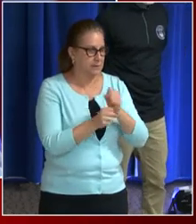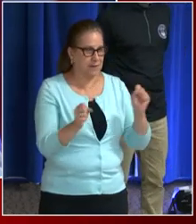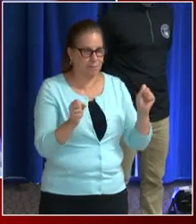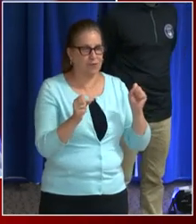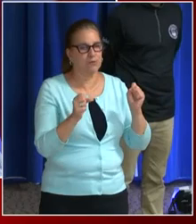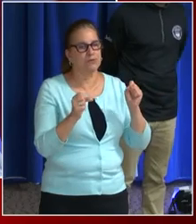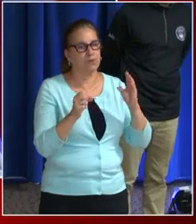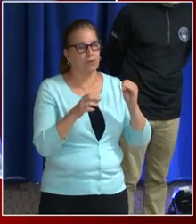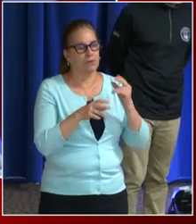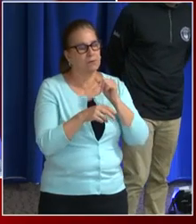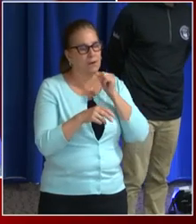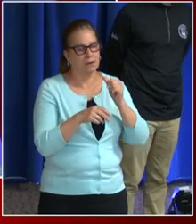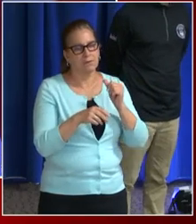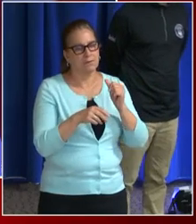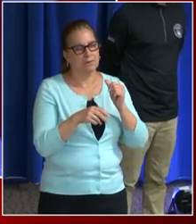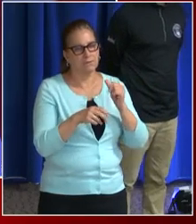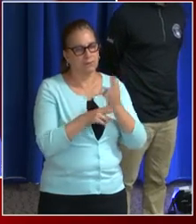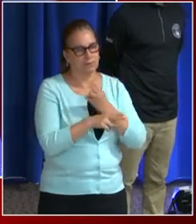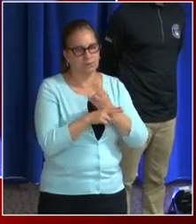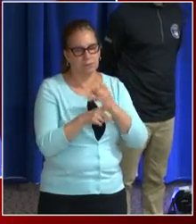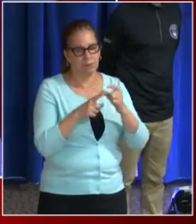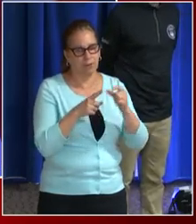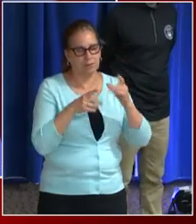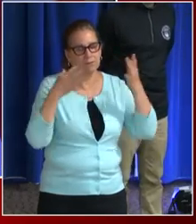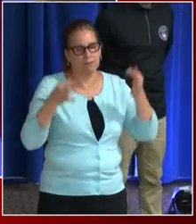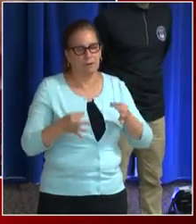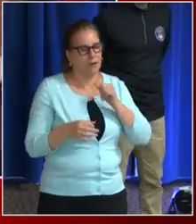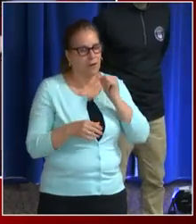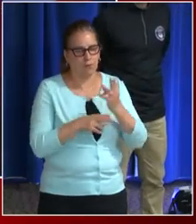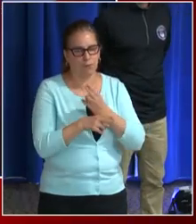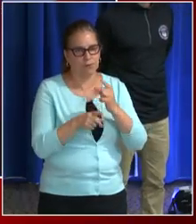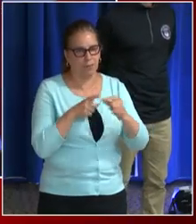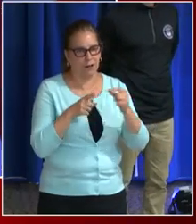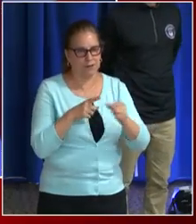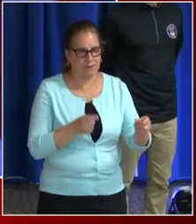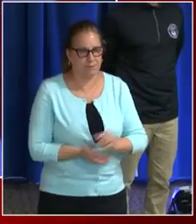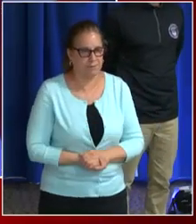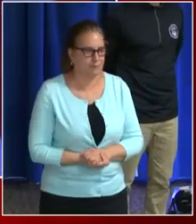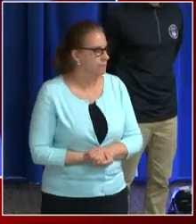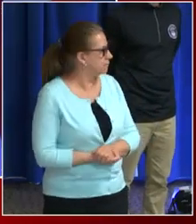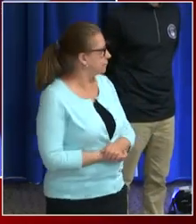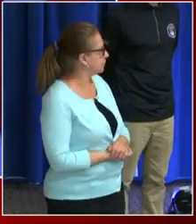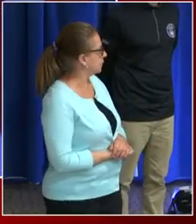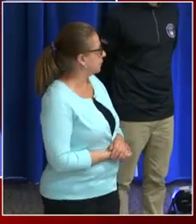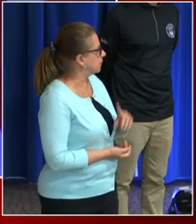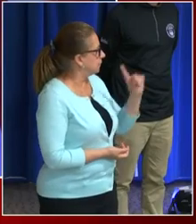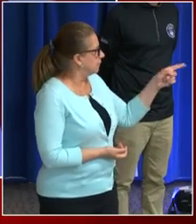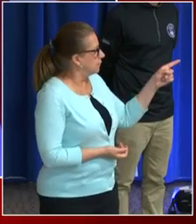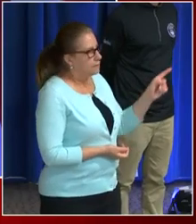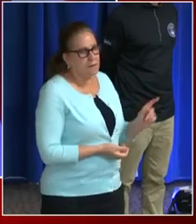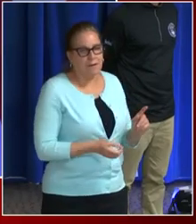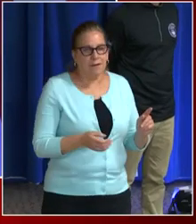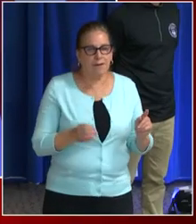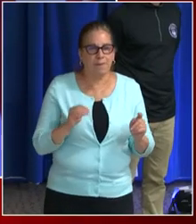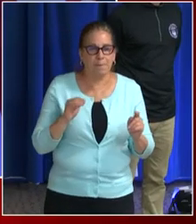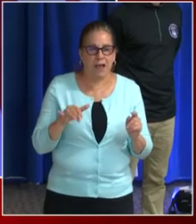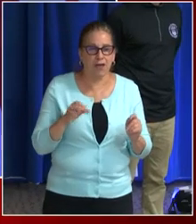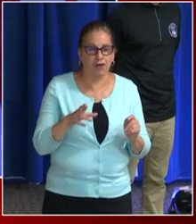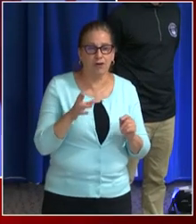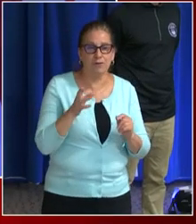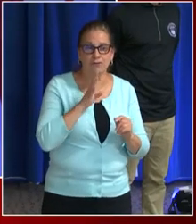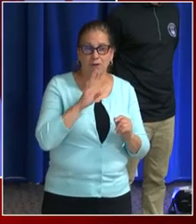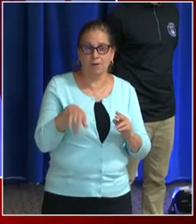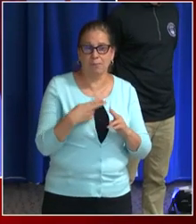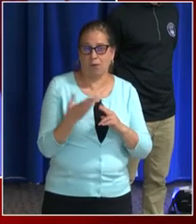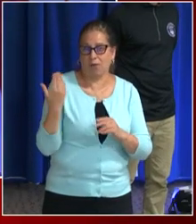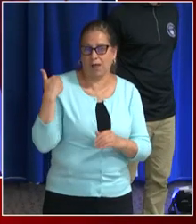command official. May I just add, Chief, and I don't know if this was the case last night, but it was certainly the case